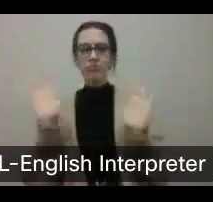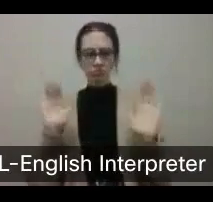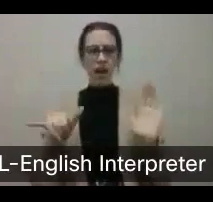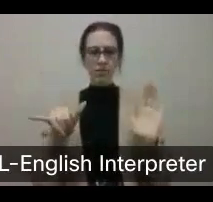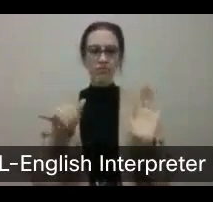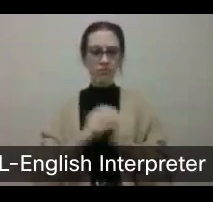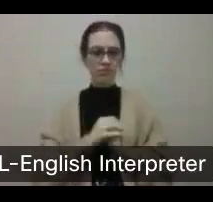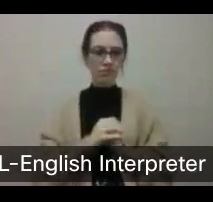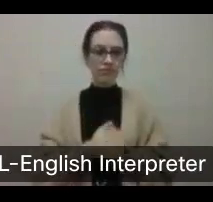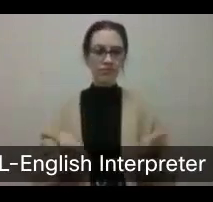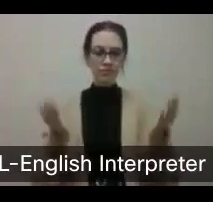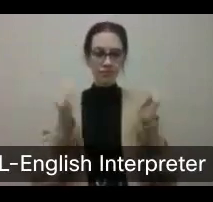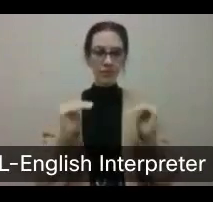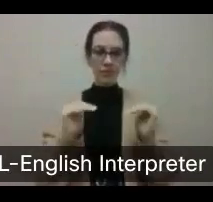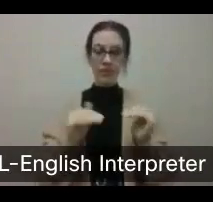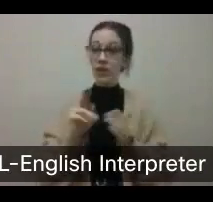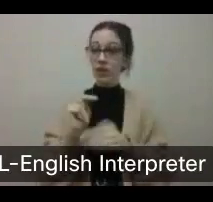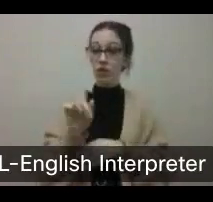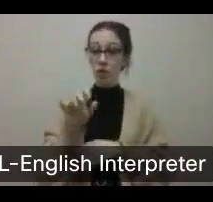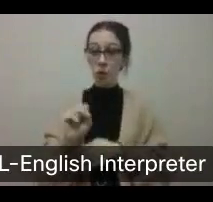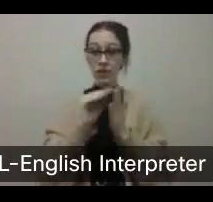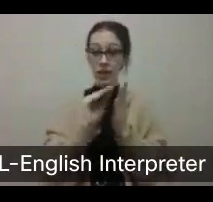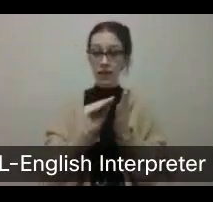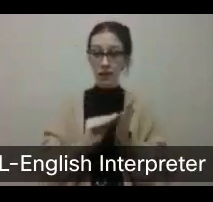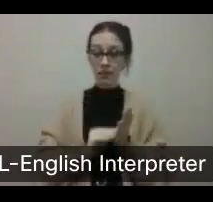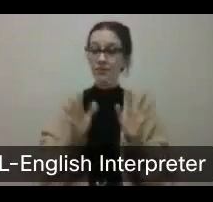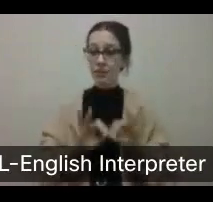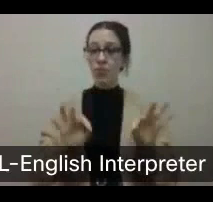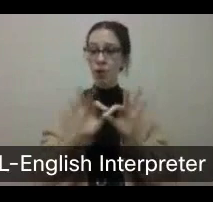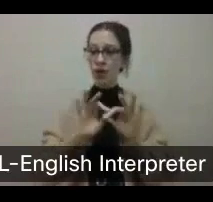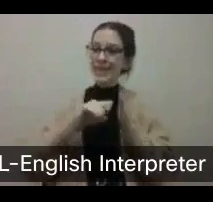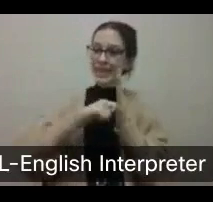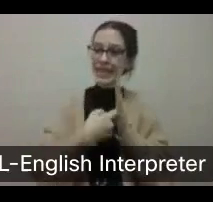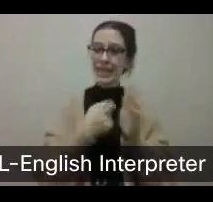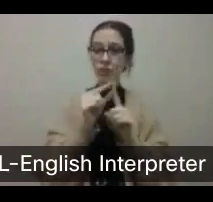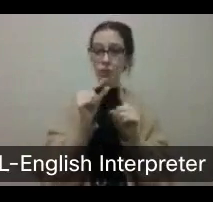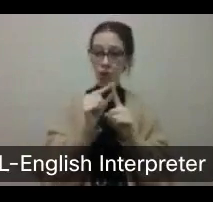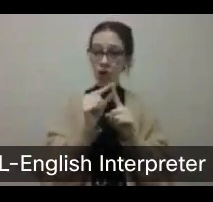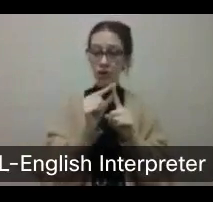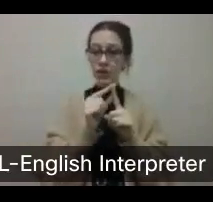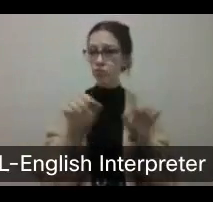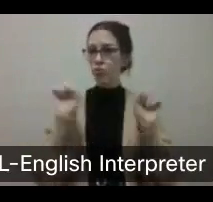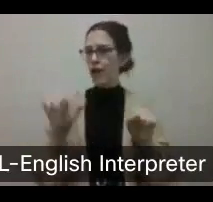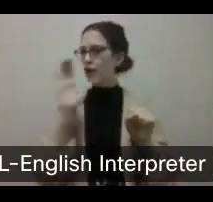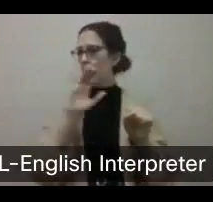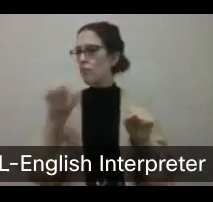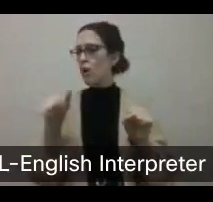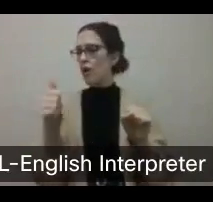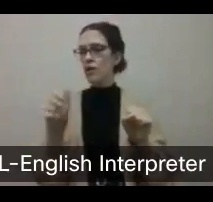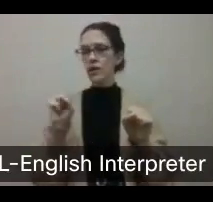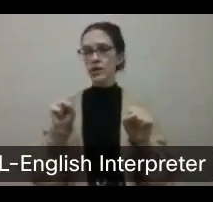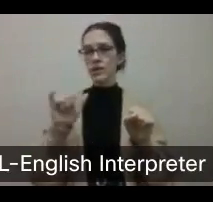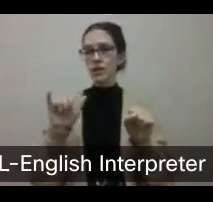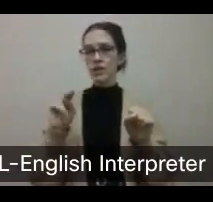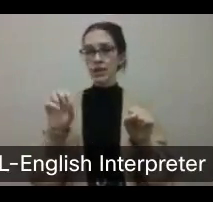notes, focus on key words. You can look for synonyms to replace key terms if necessary, if applicable. It's good